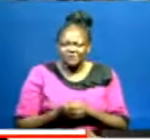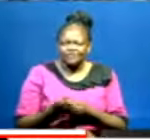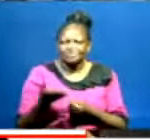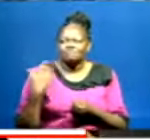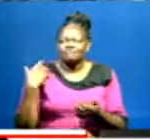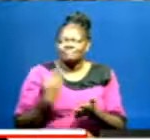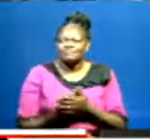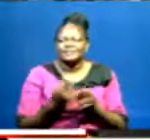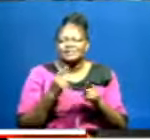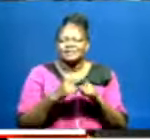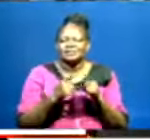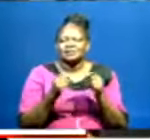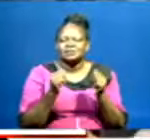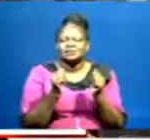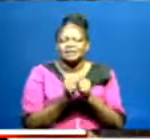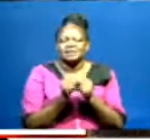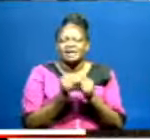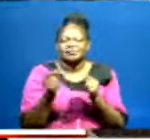days.